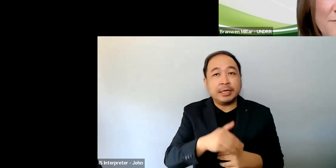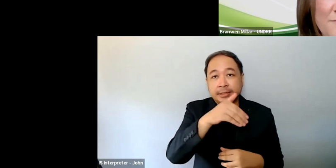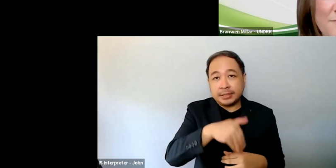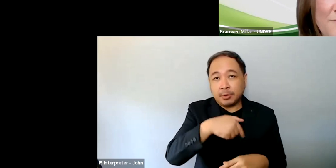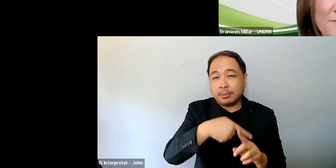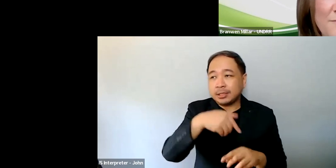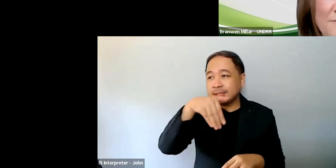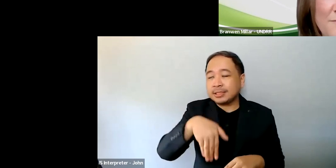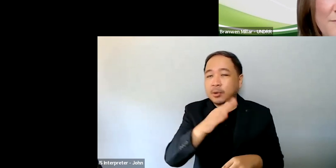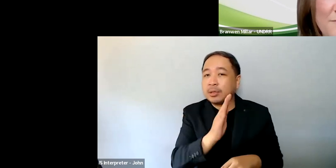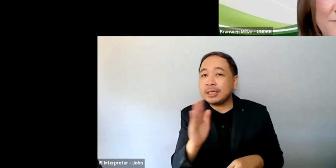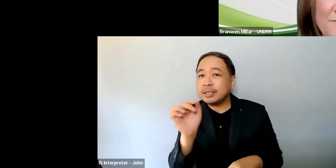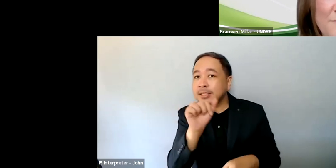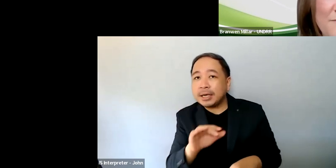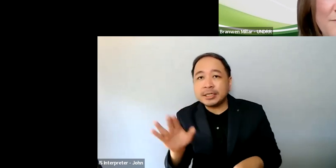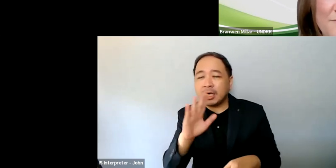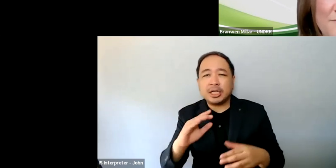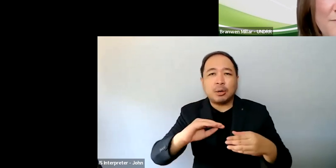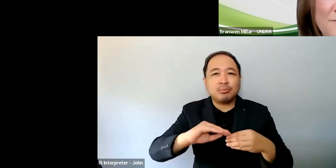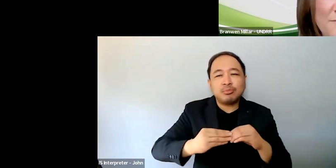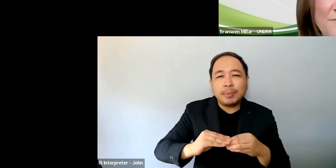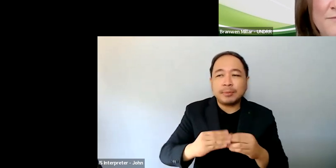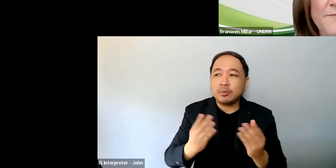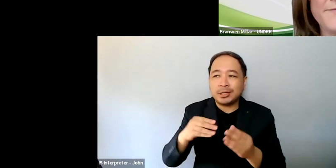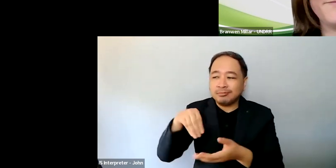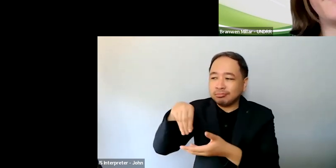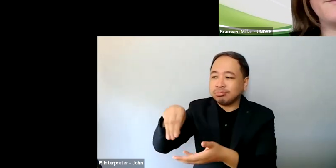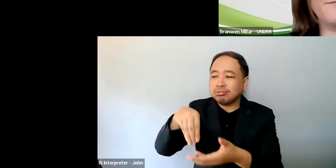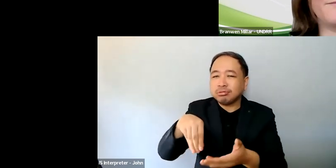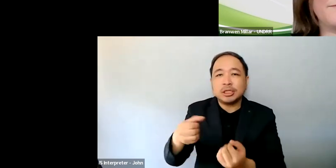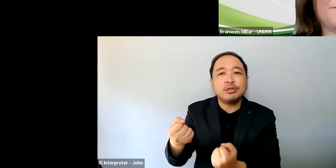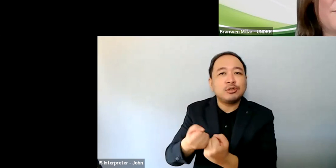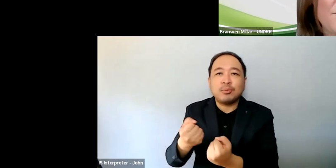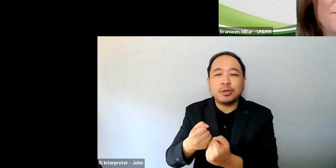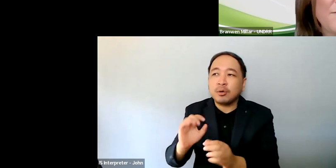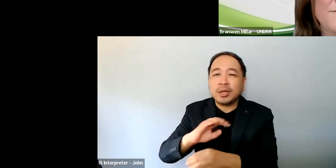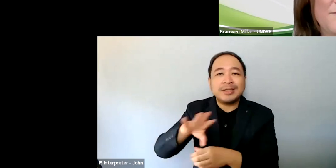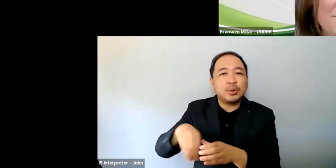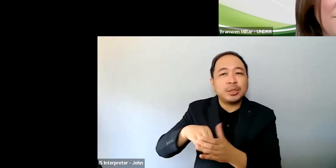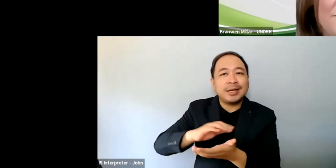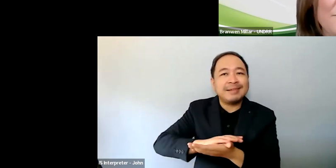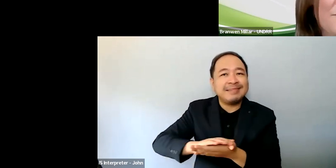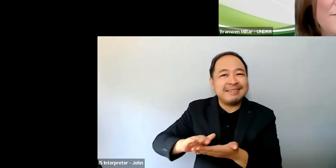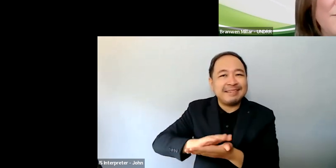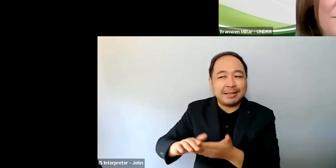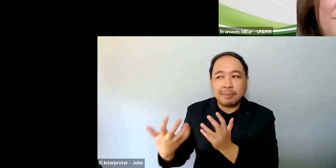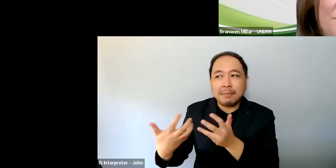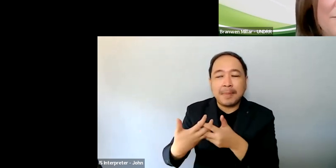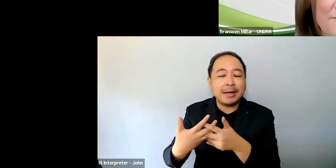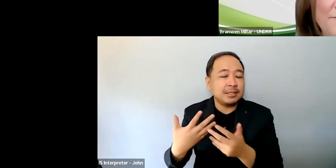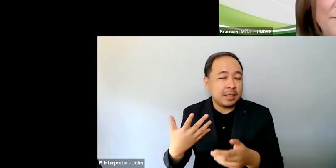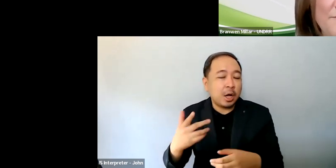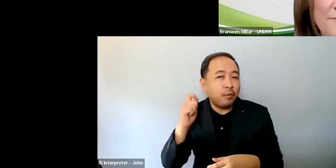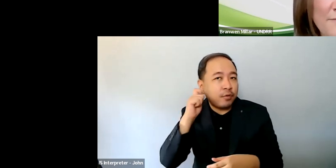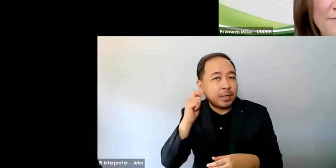highlighted problems such as relief kits not including gender-specific essential supplies, inaccessibility of contraceptive